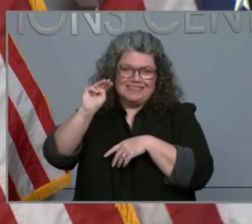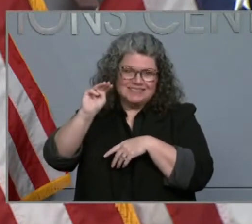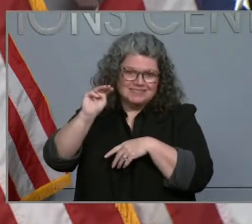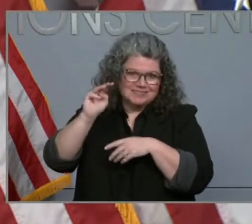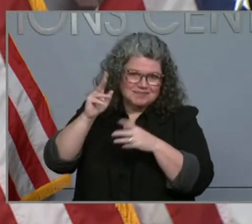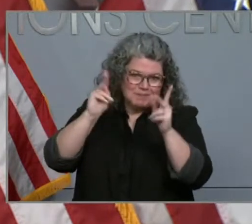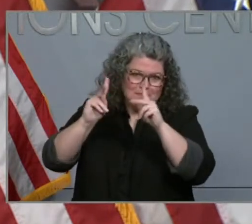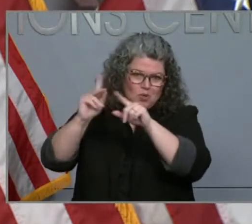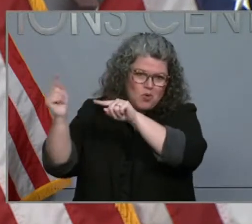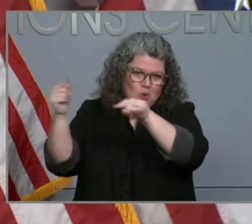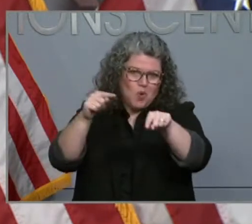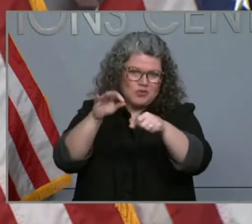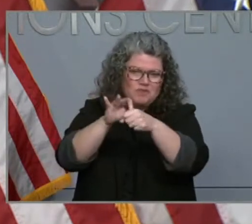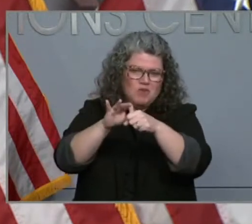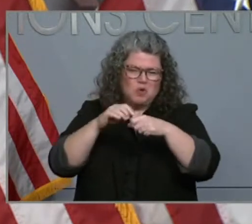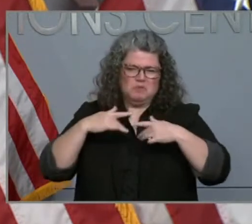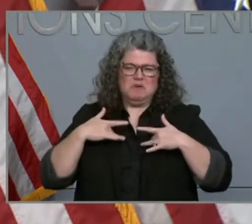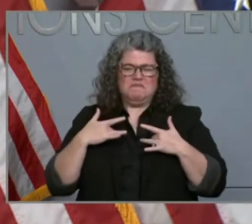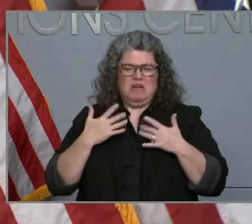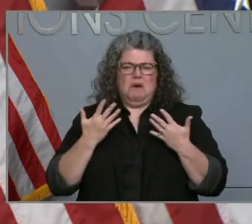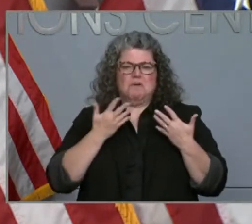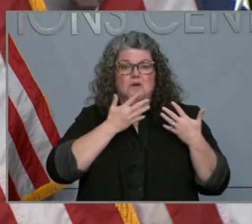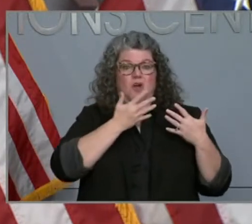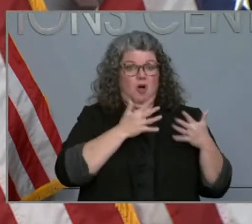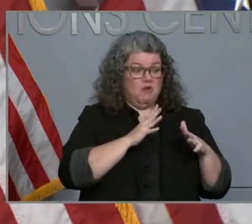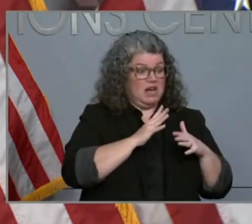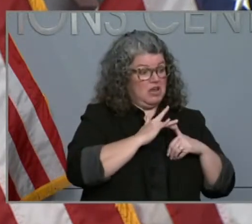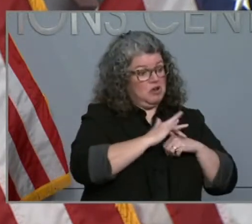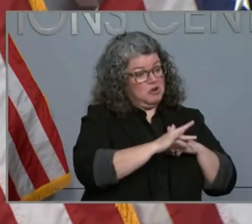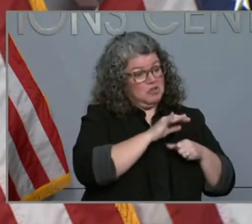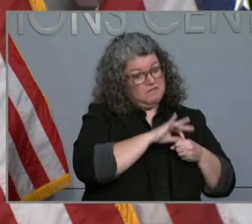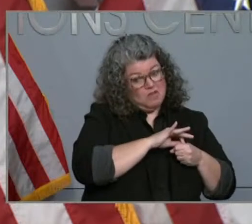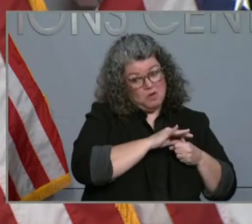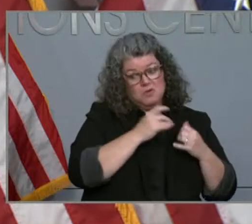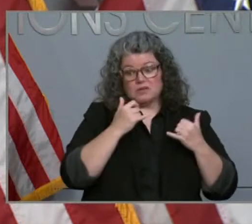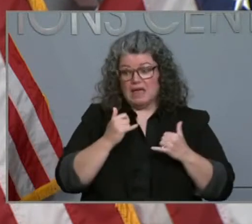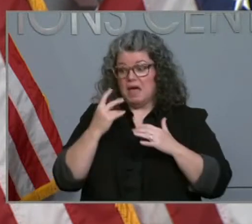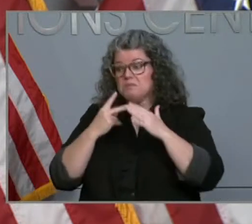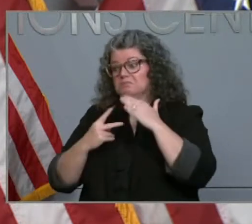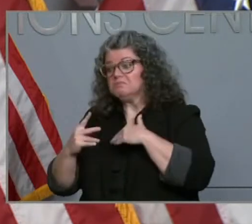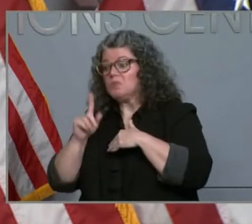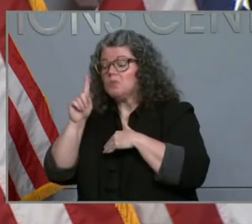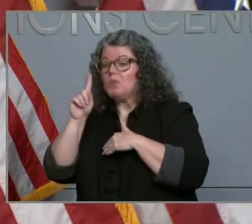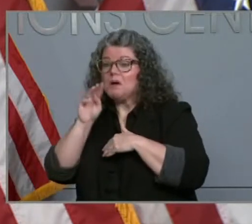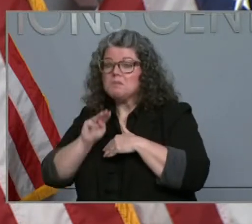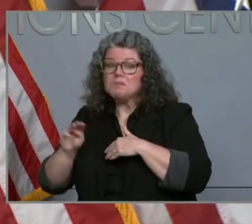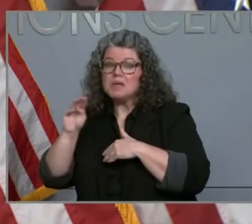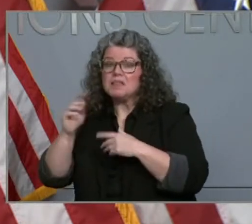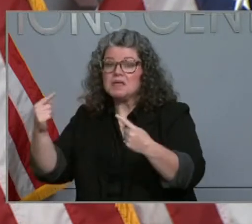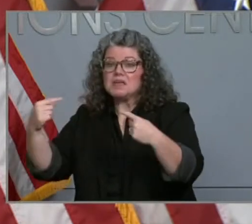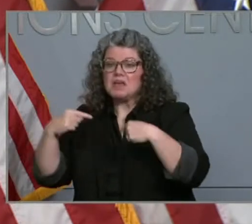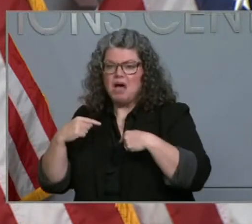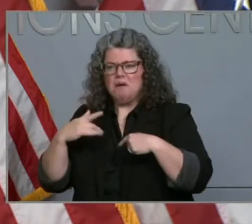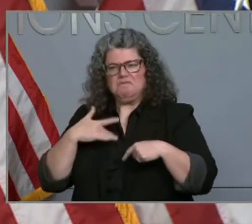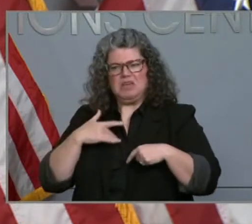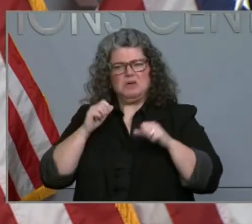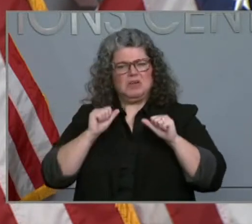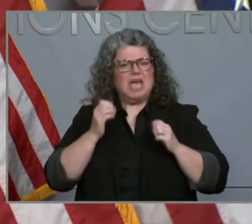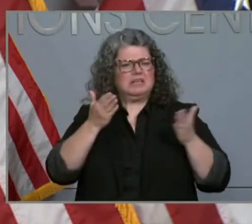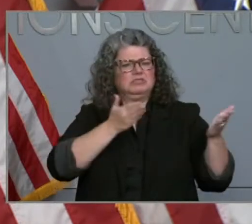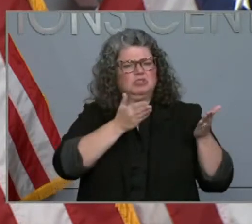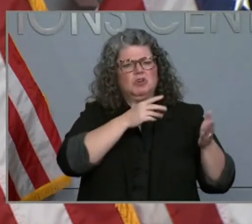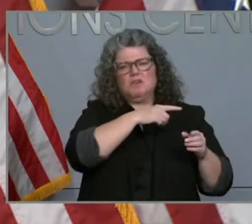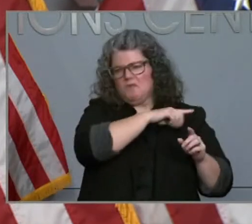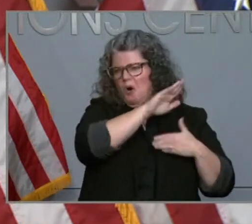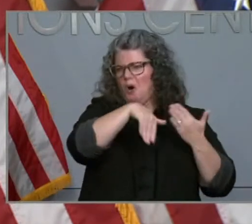early voting period. So we fully anticipate to be able to quickly and efficiently serve those voters as they go to their